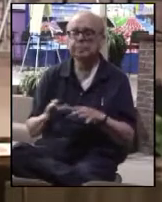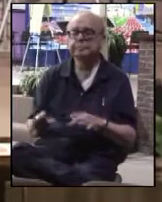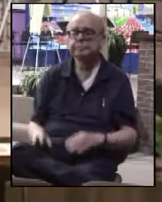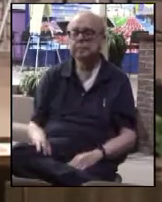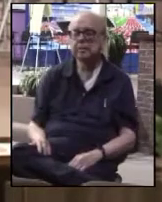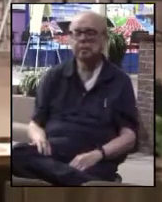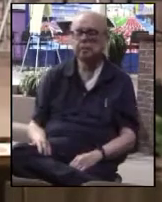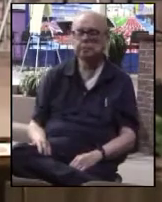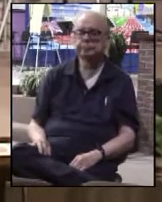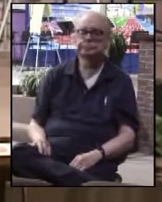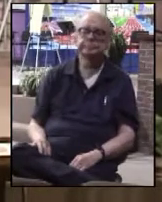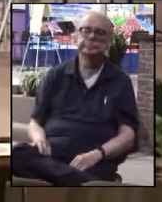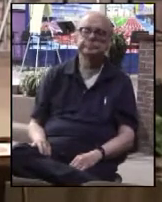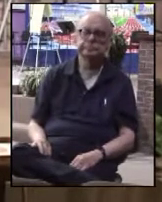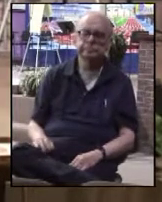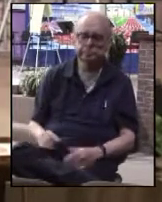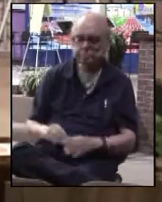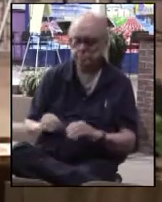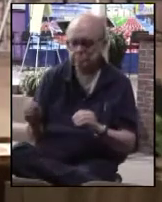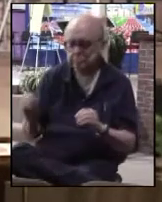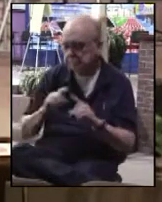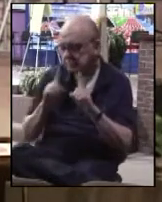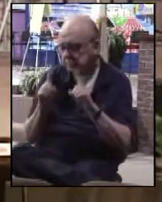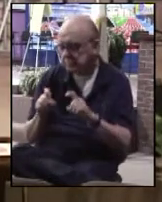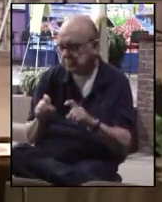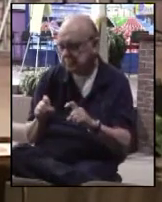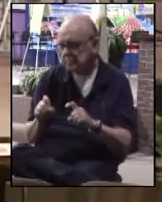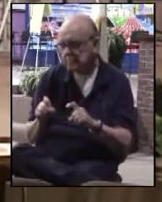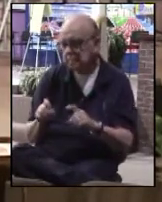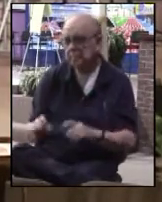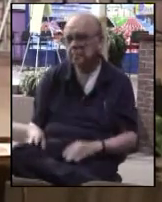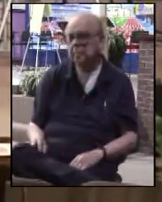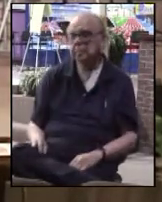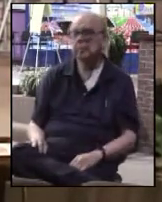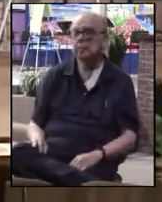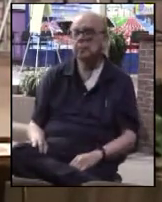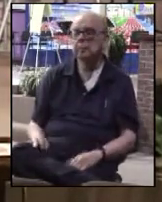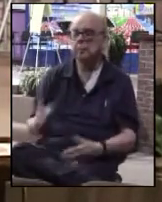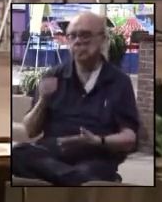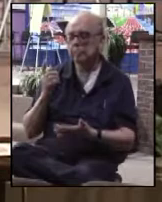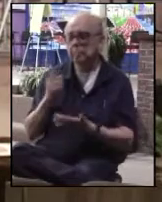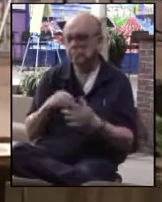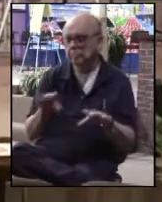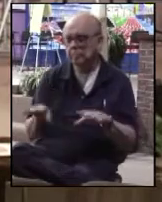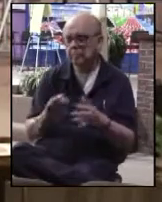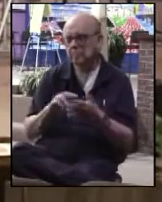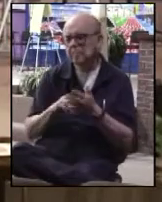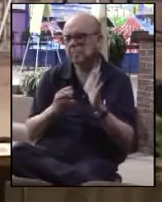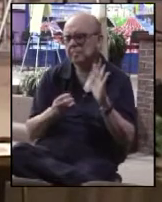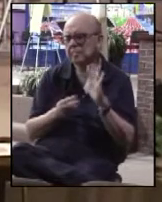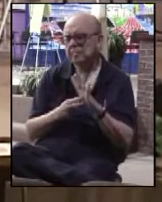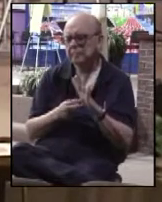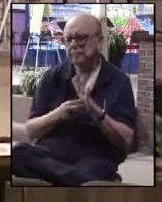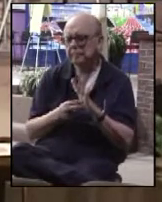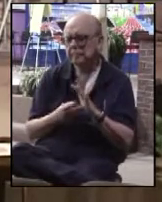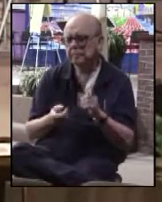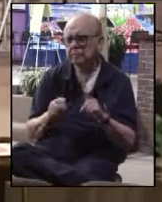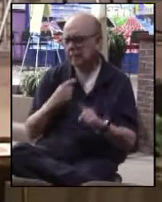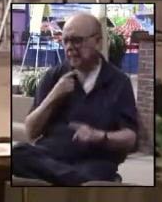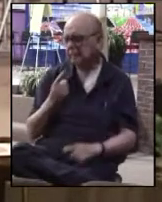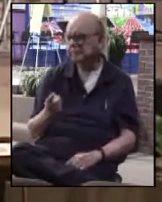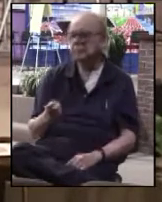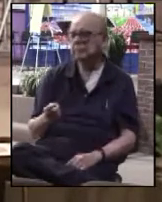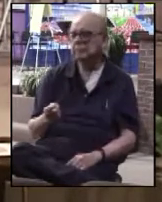and so the question is this what do you mean when you